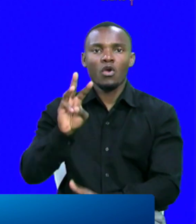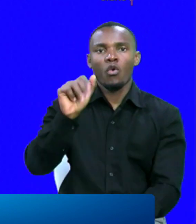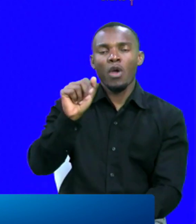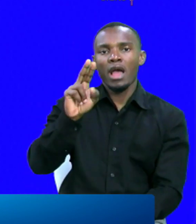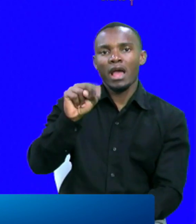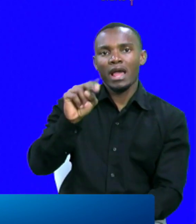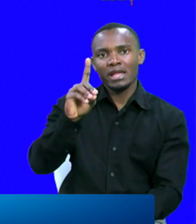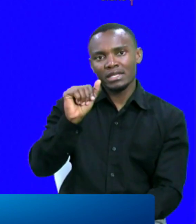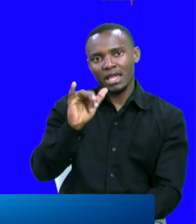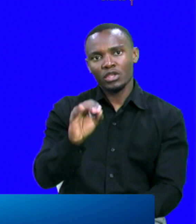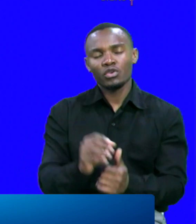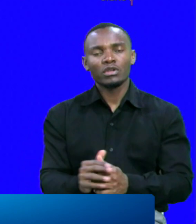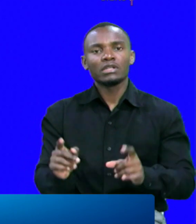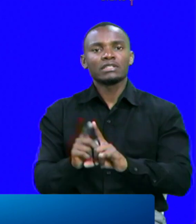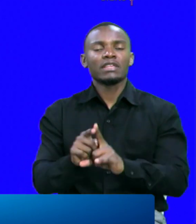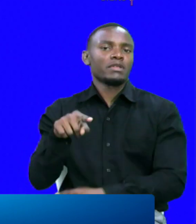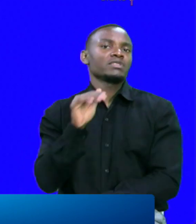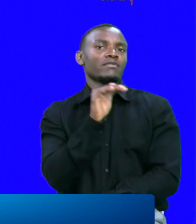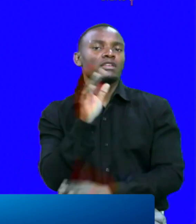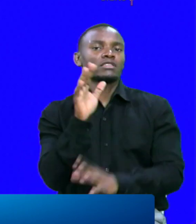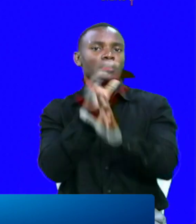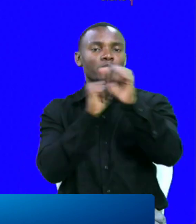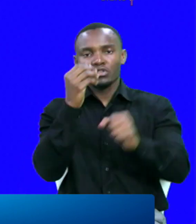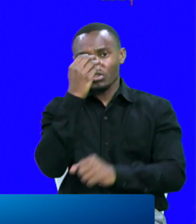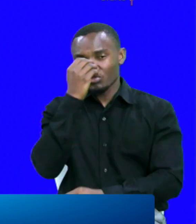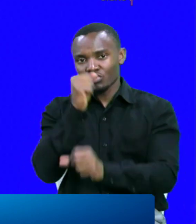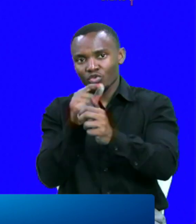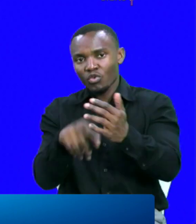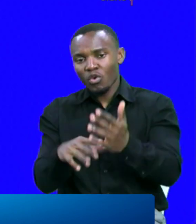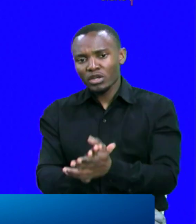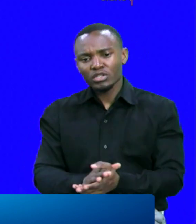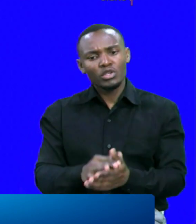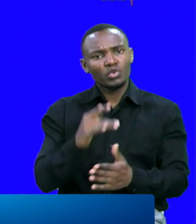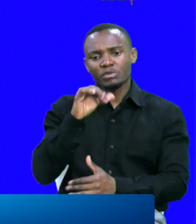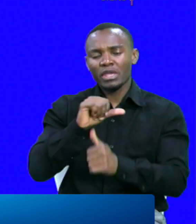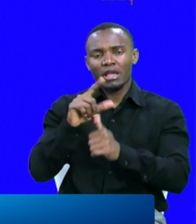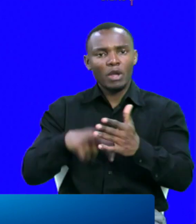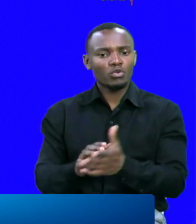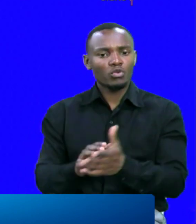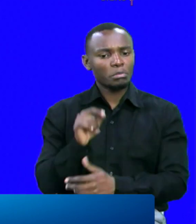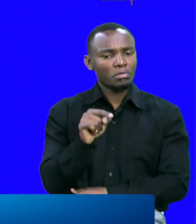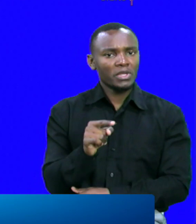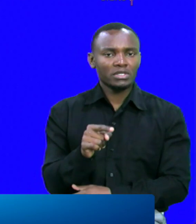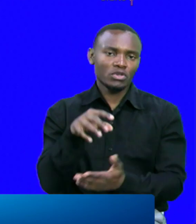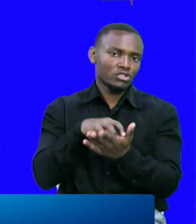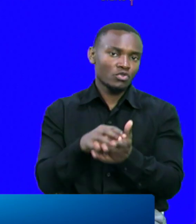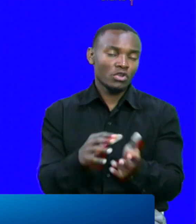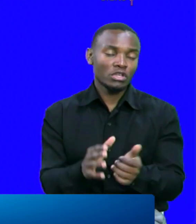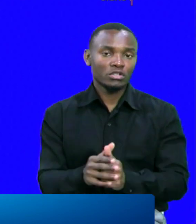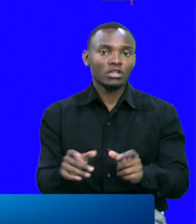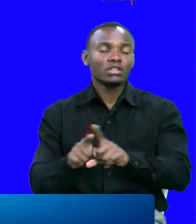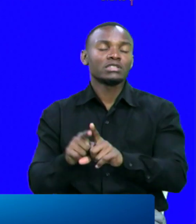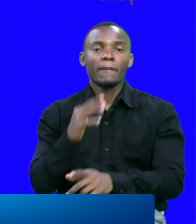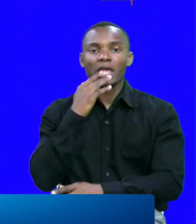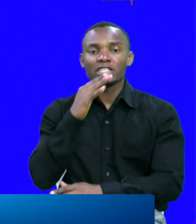parliament are now calling for a probe into the controversial cryptocurrency project WorldCoin following seemingly